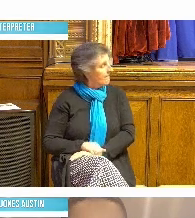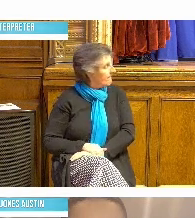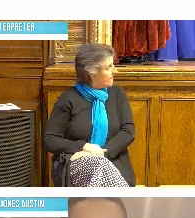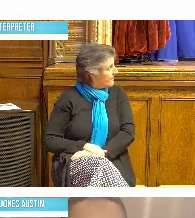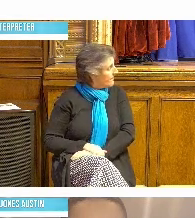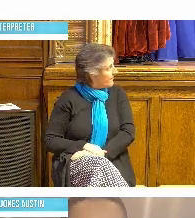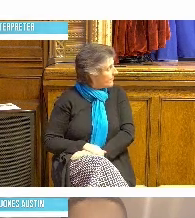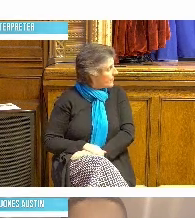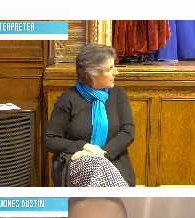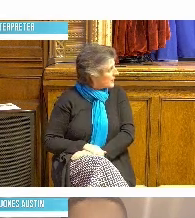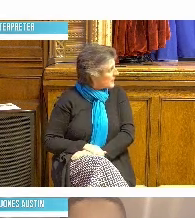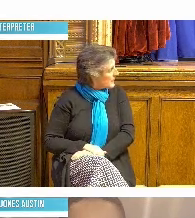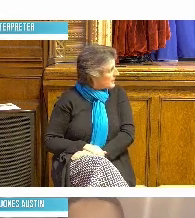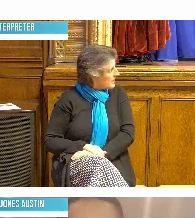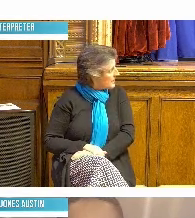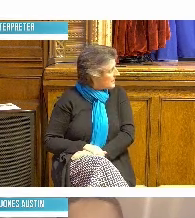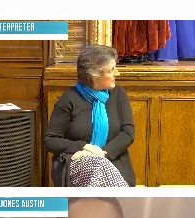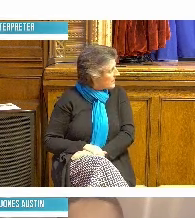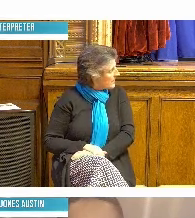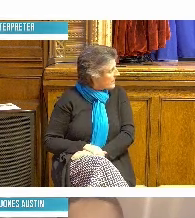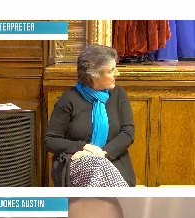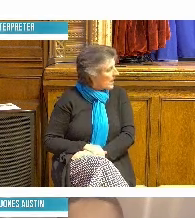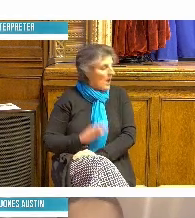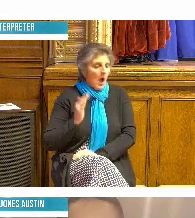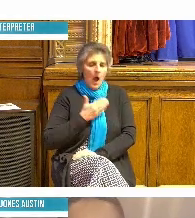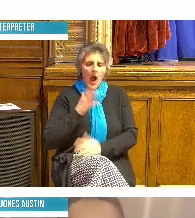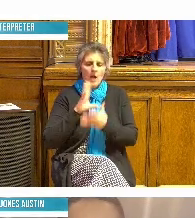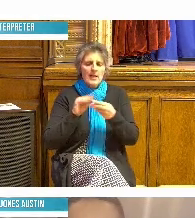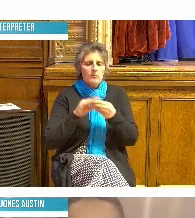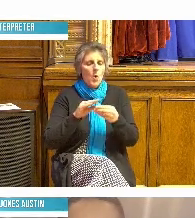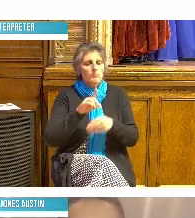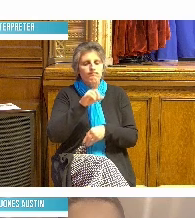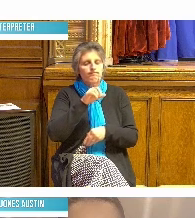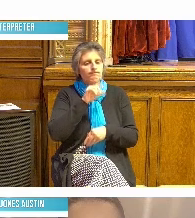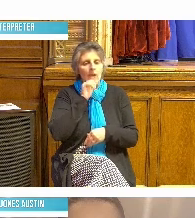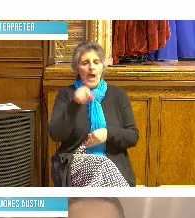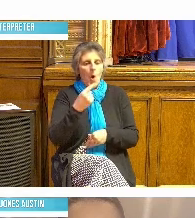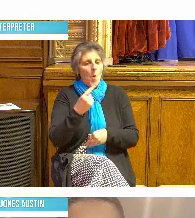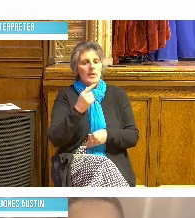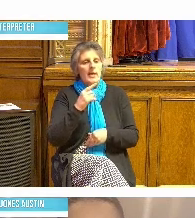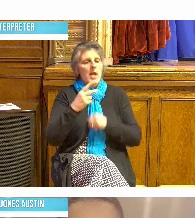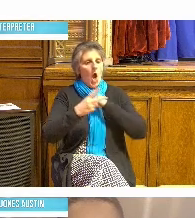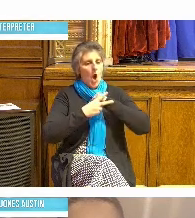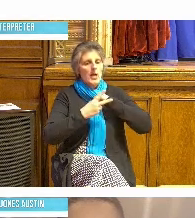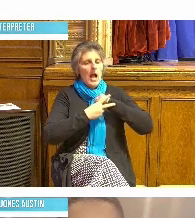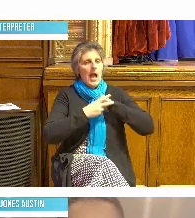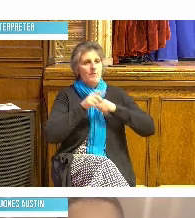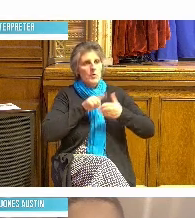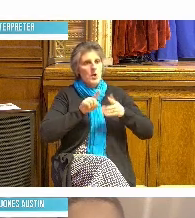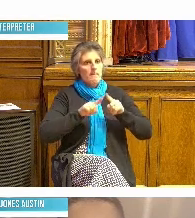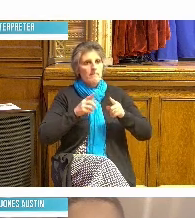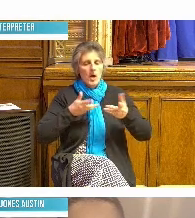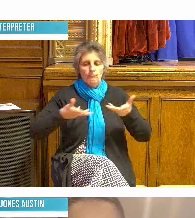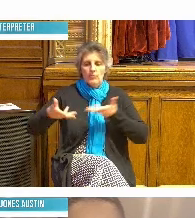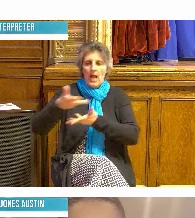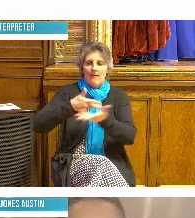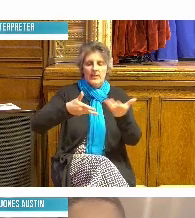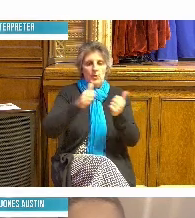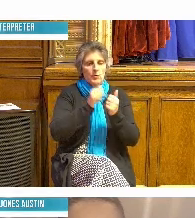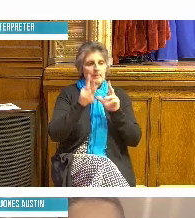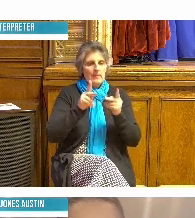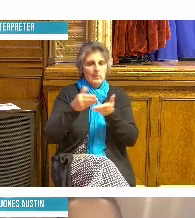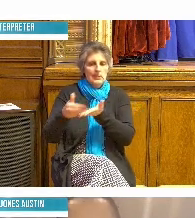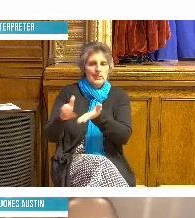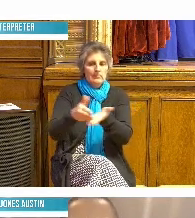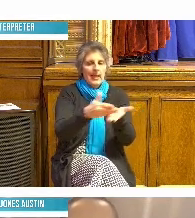There we go. Our testimony draws not just on archival research, but also conversations with displacees and their